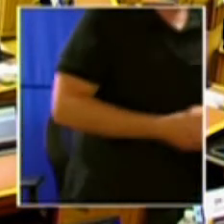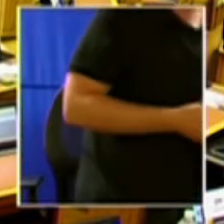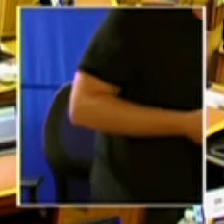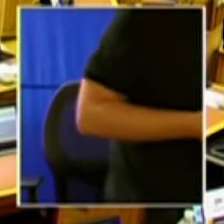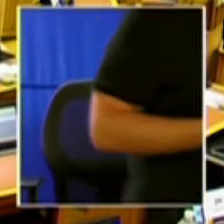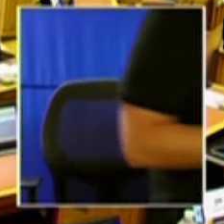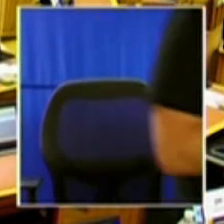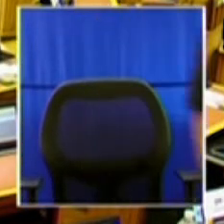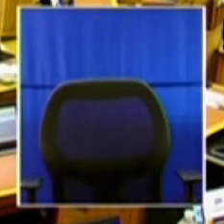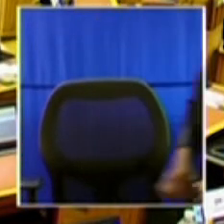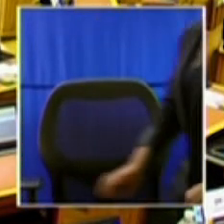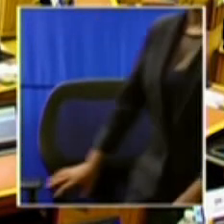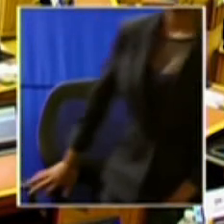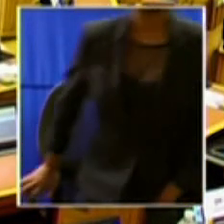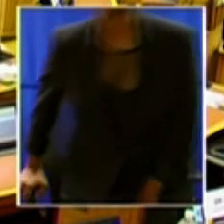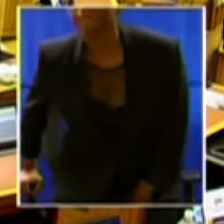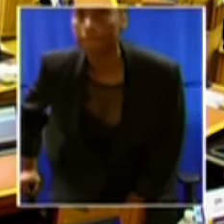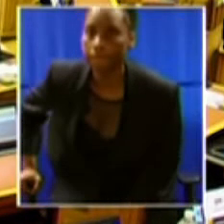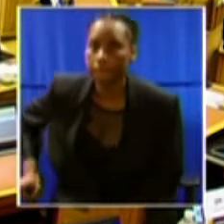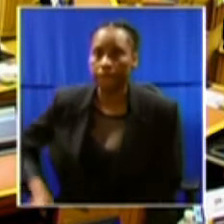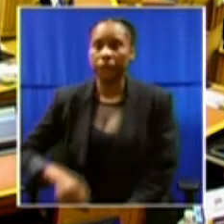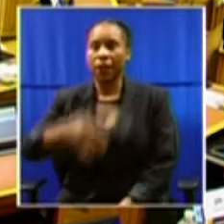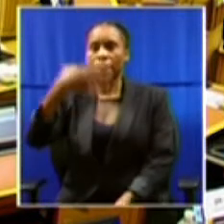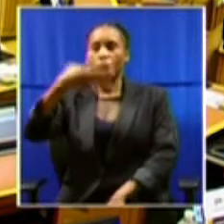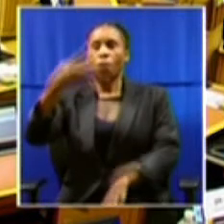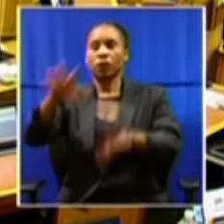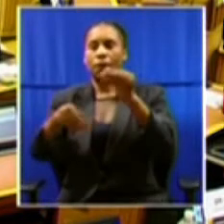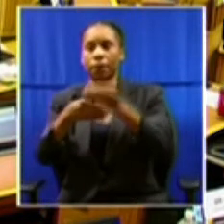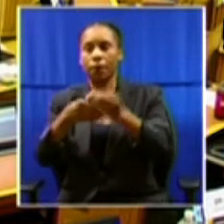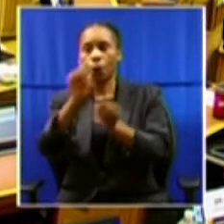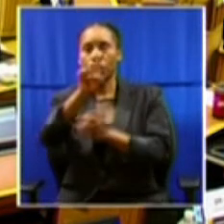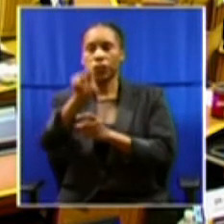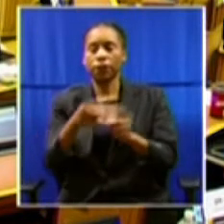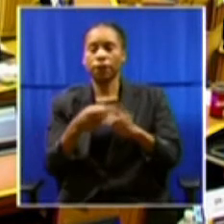supplementary question will be asked by the Honourable Msane from the EFF.